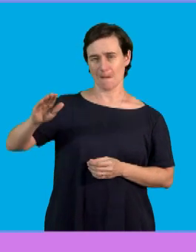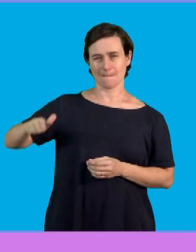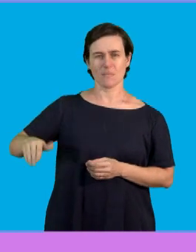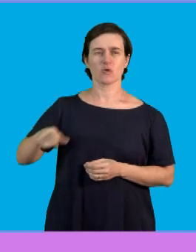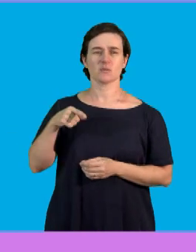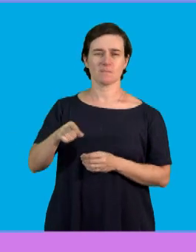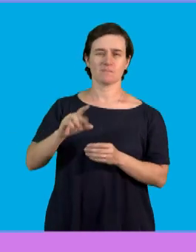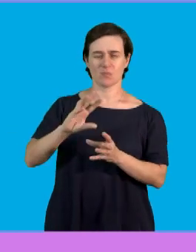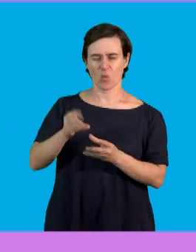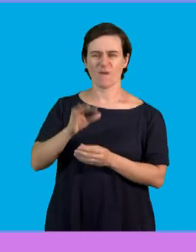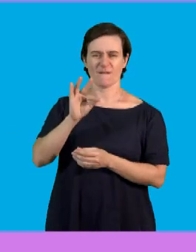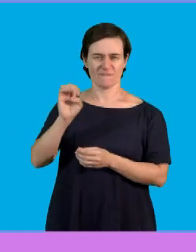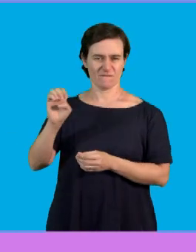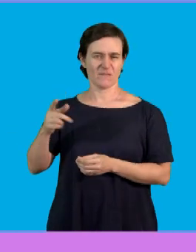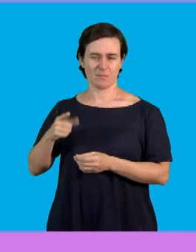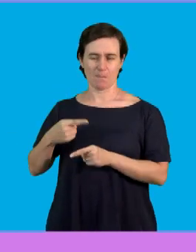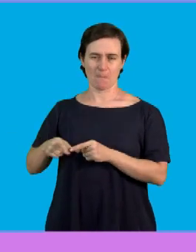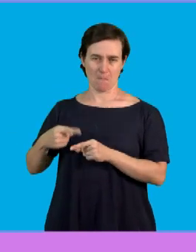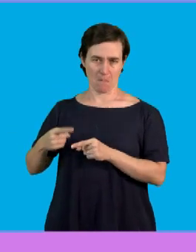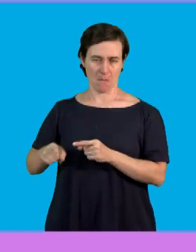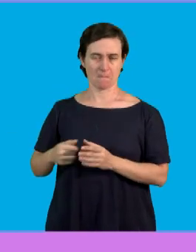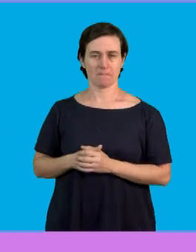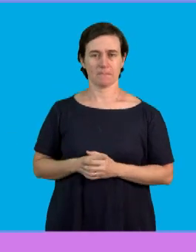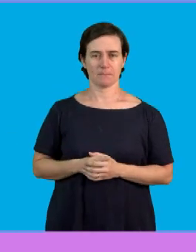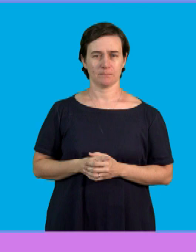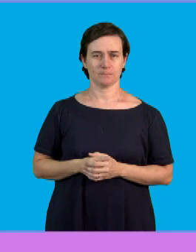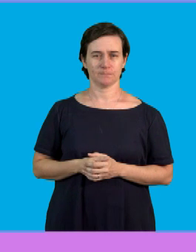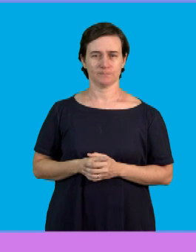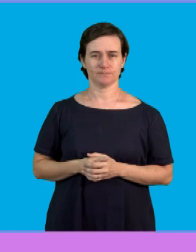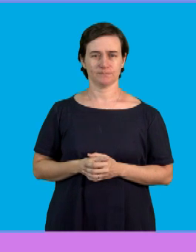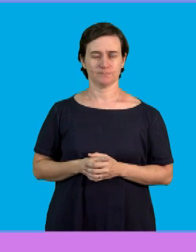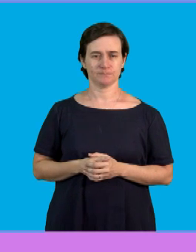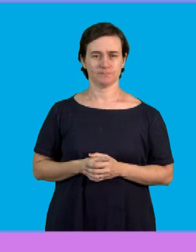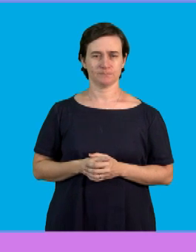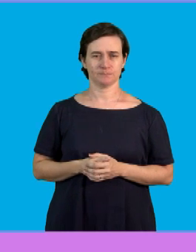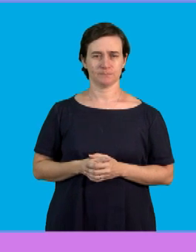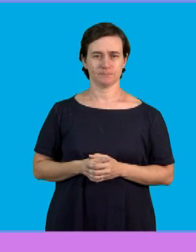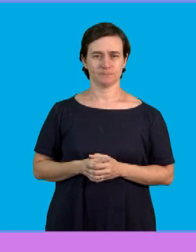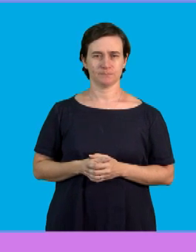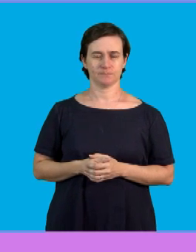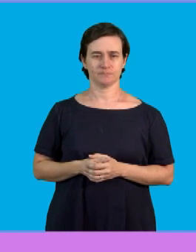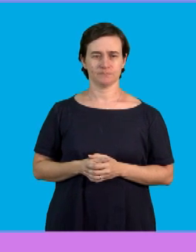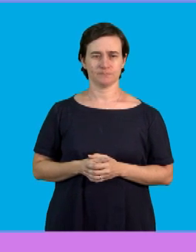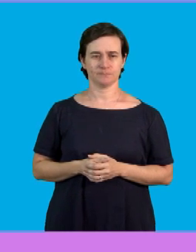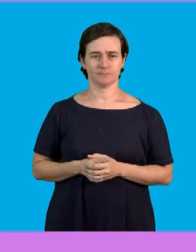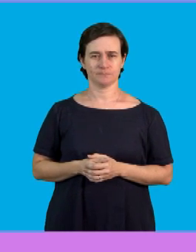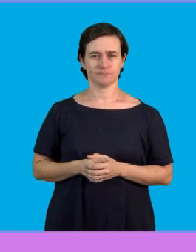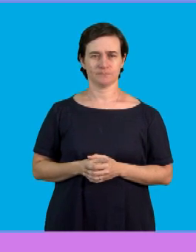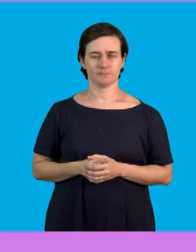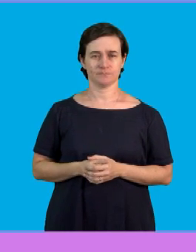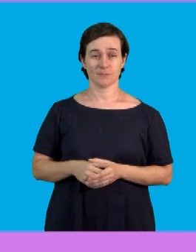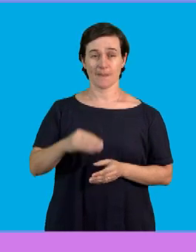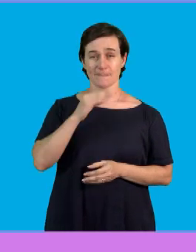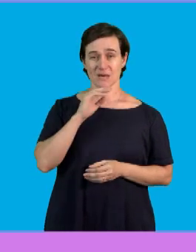the total amounts that will be paid on monthly basis. So firstly, there will be an